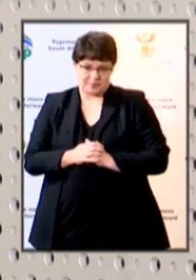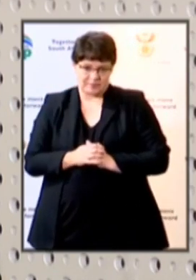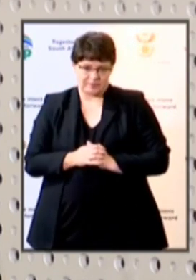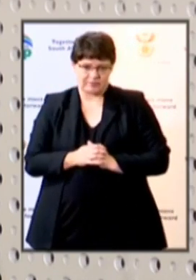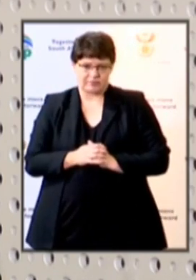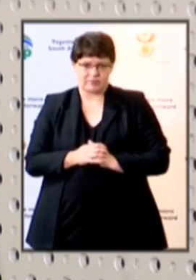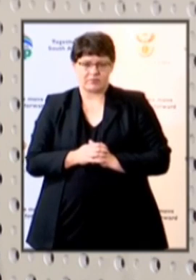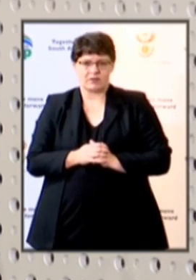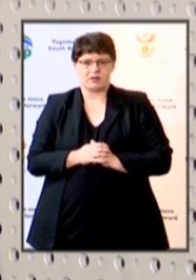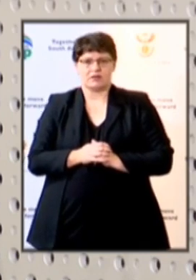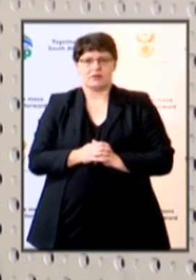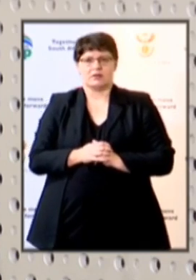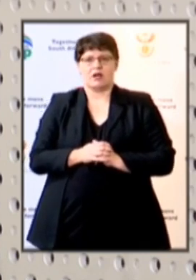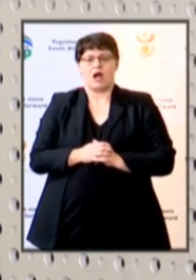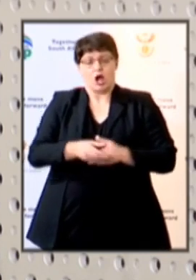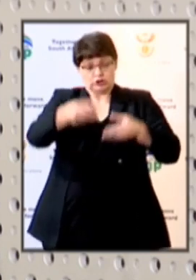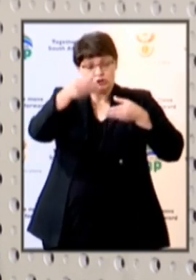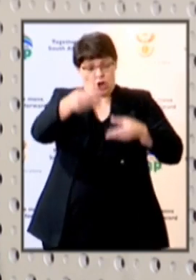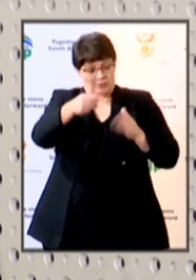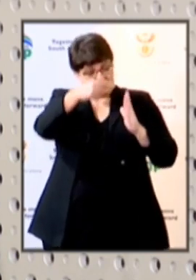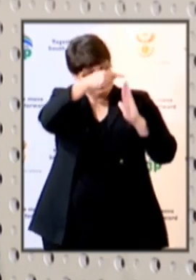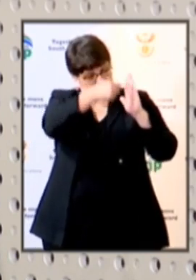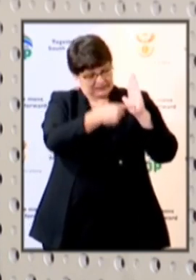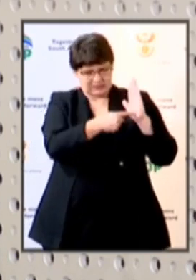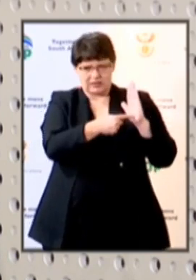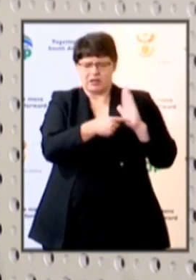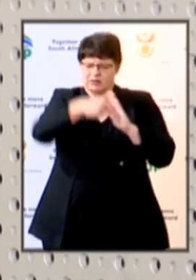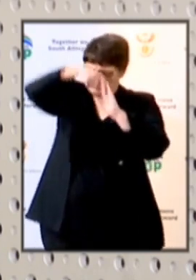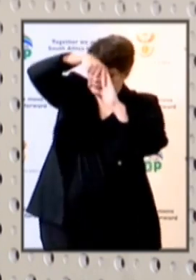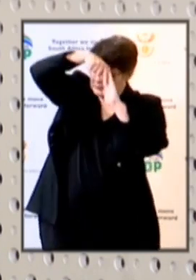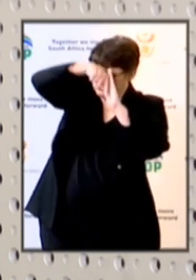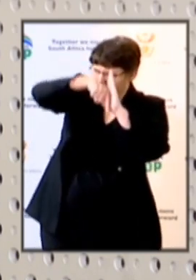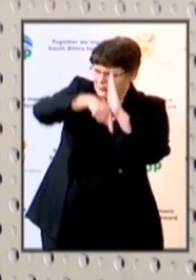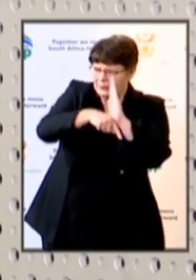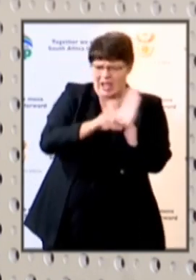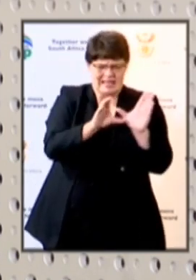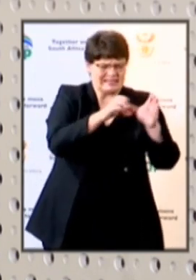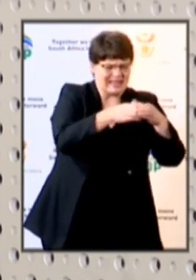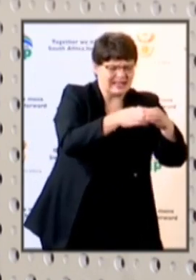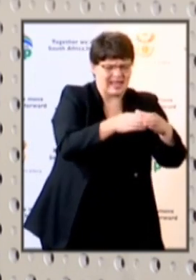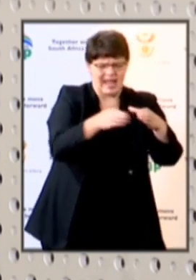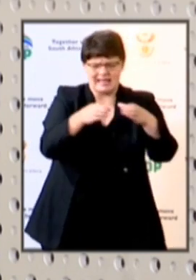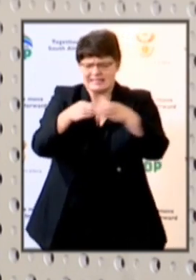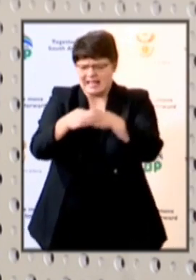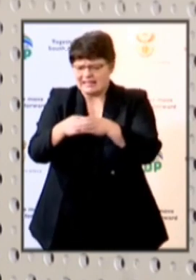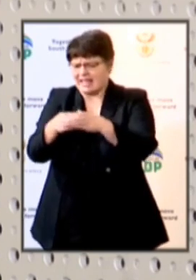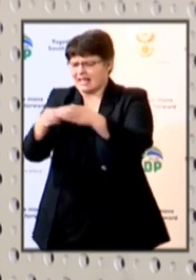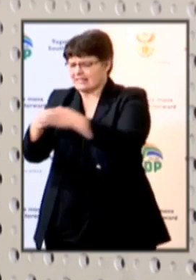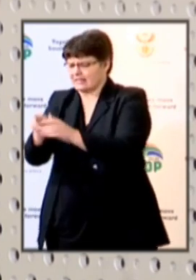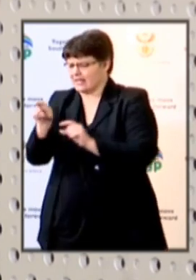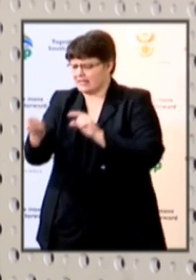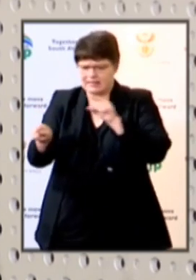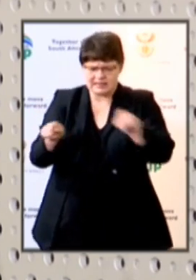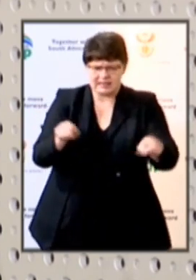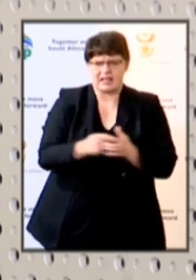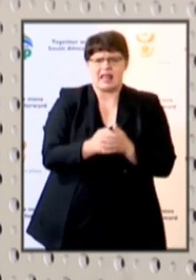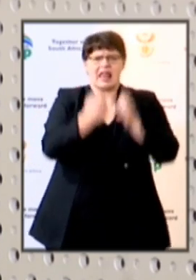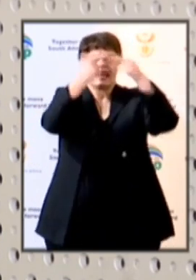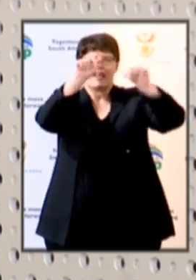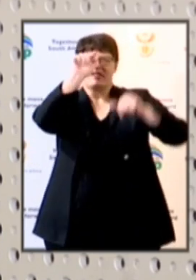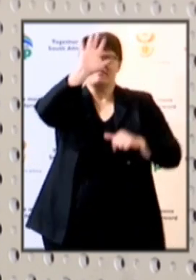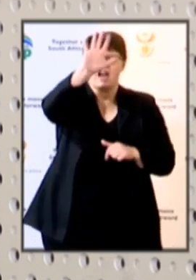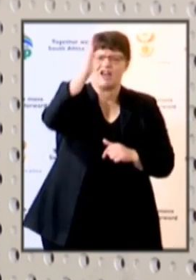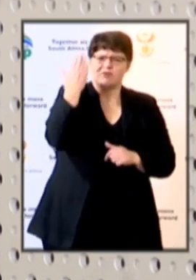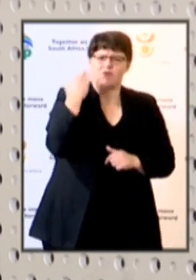share a detailed document with all the proposed sectors and what changes between level five and